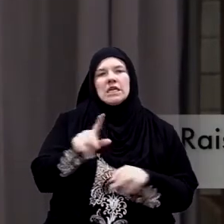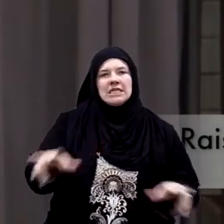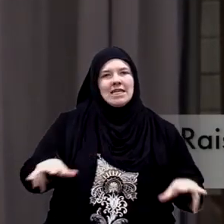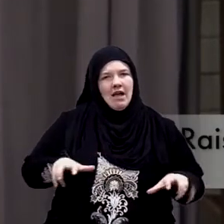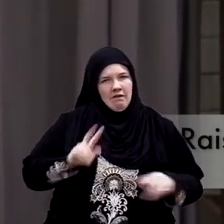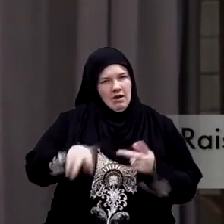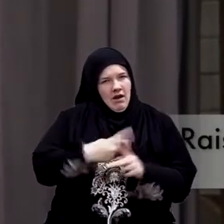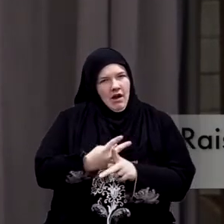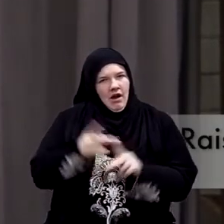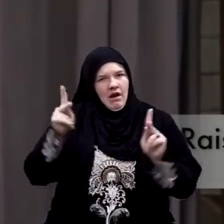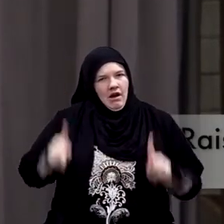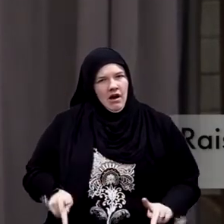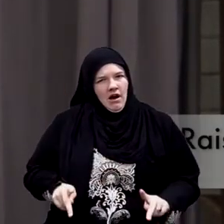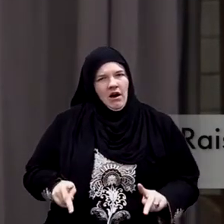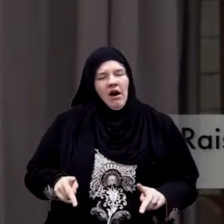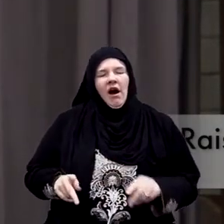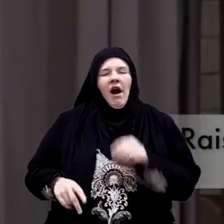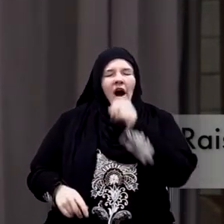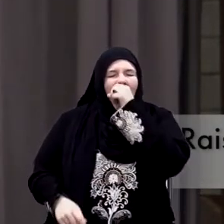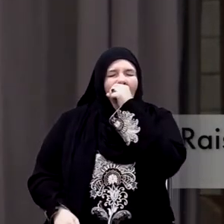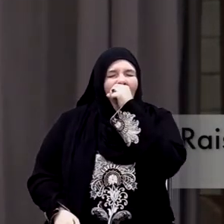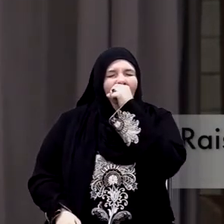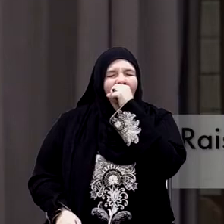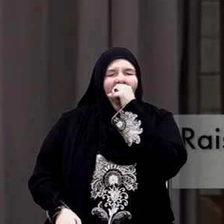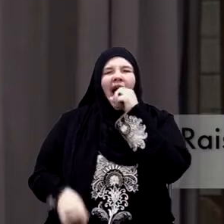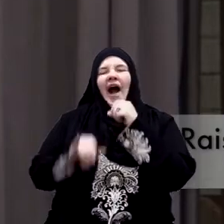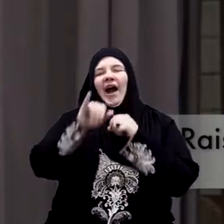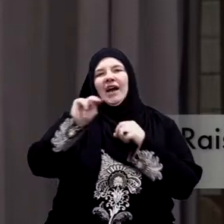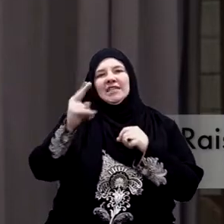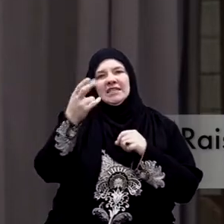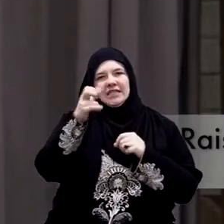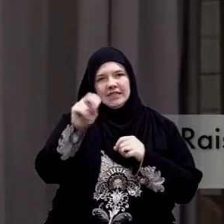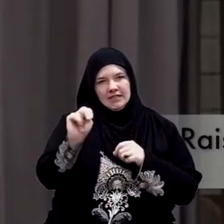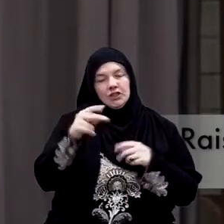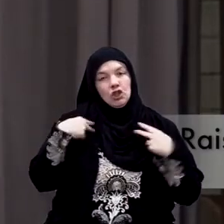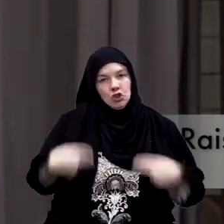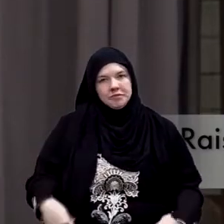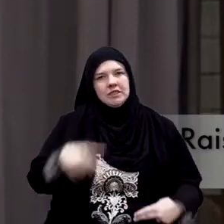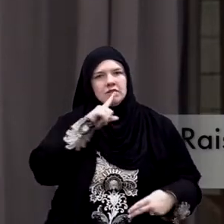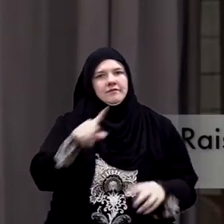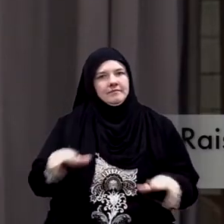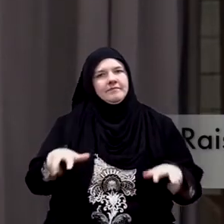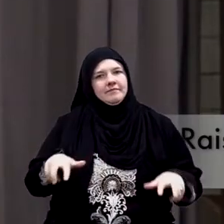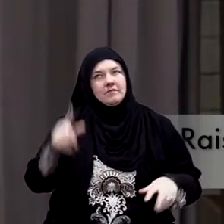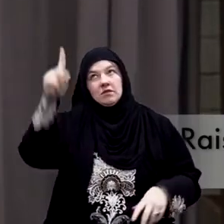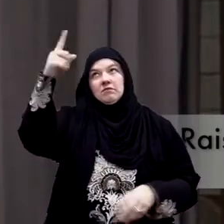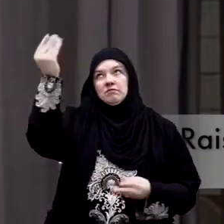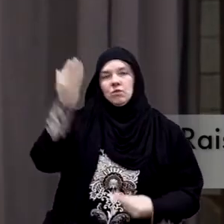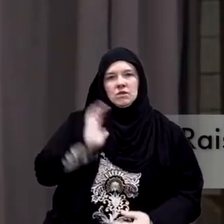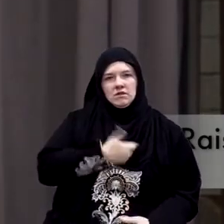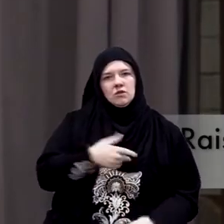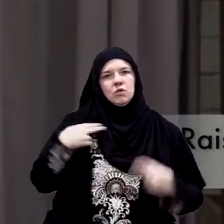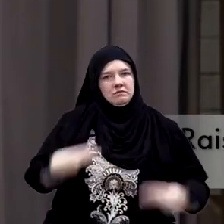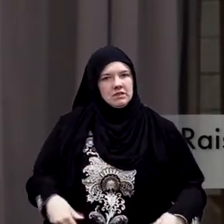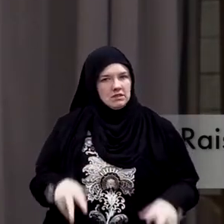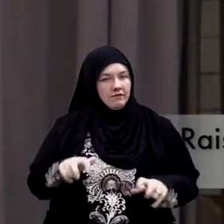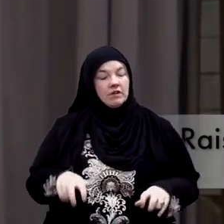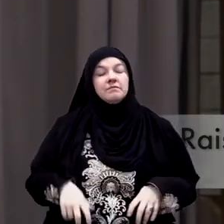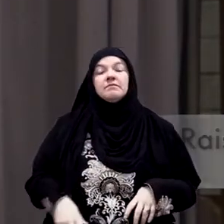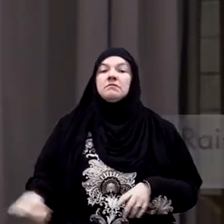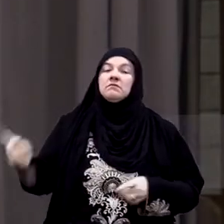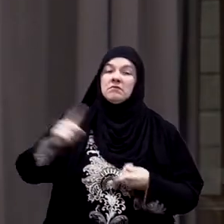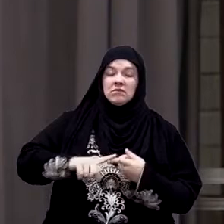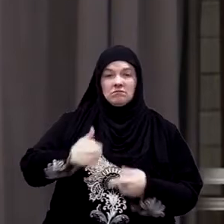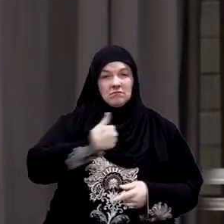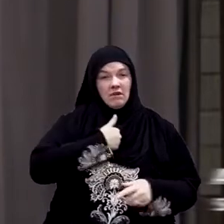type creature. Al-insan bakhil. So, unless we are